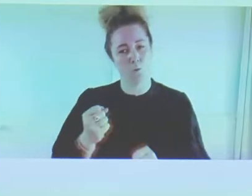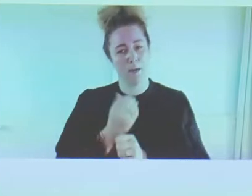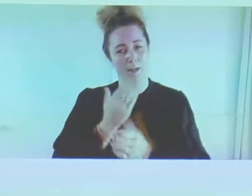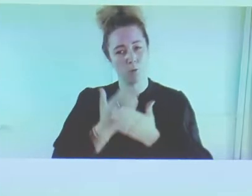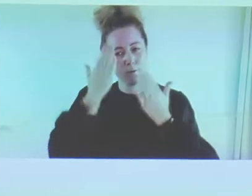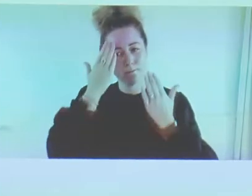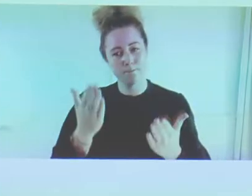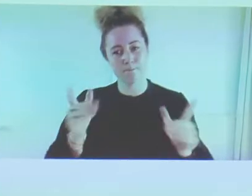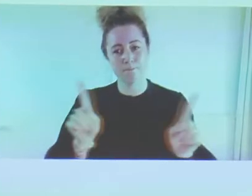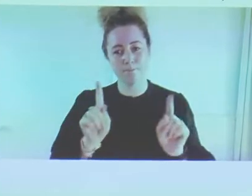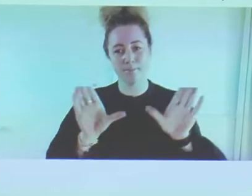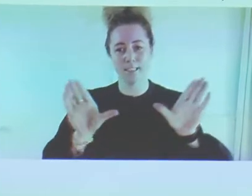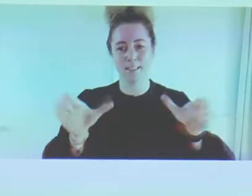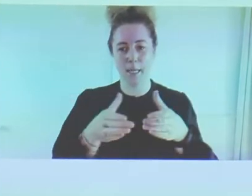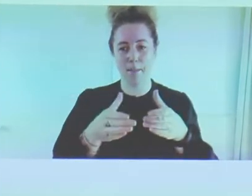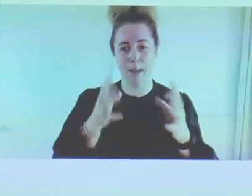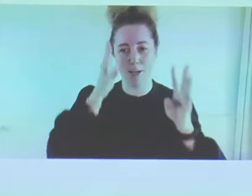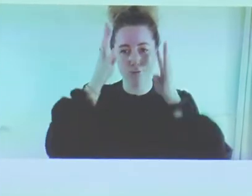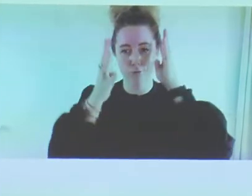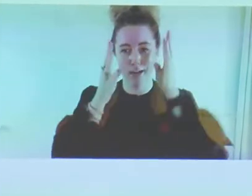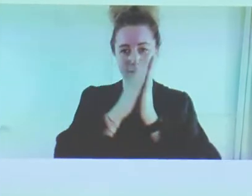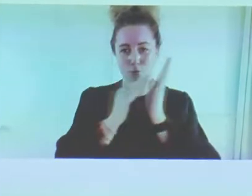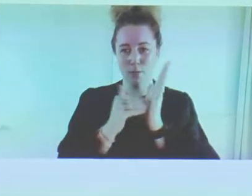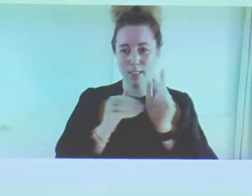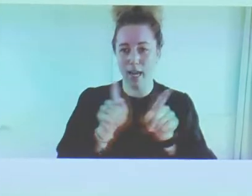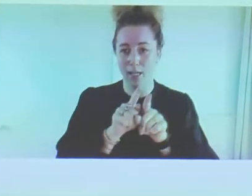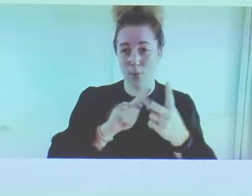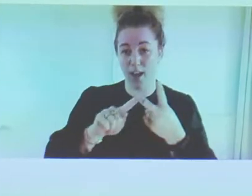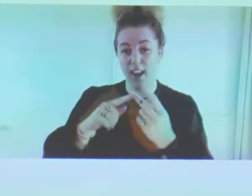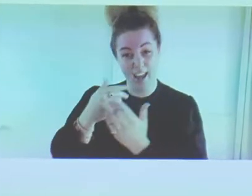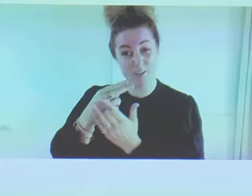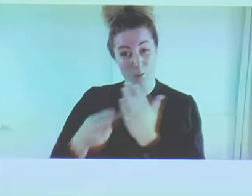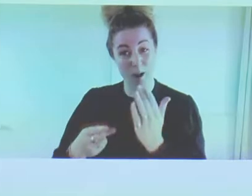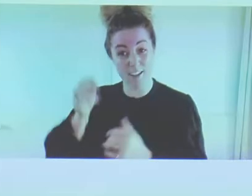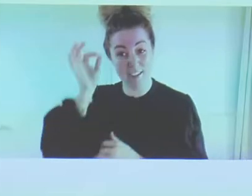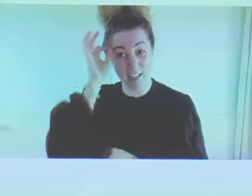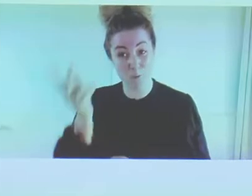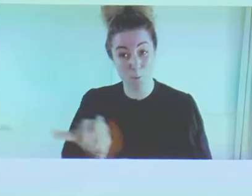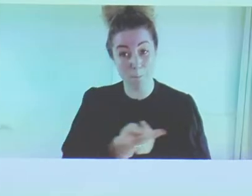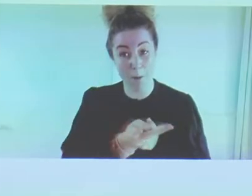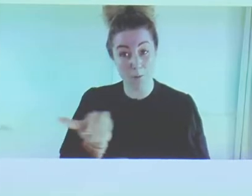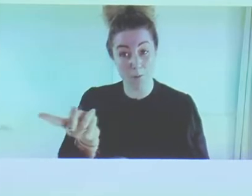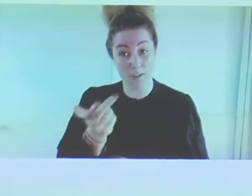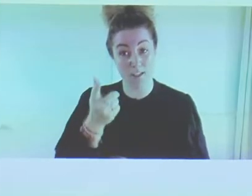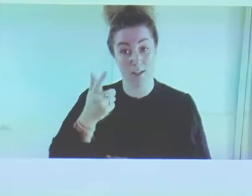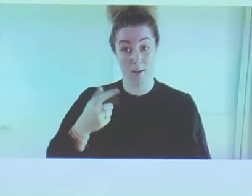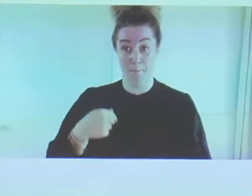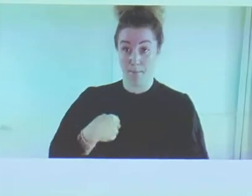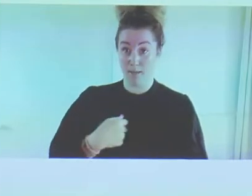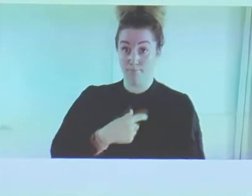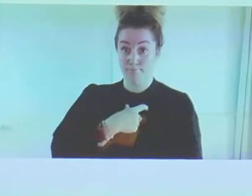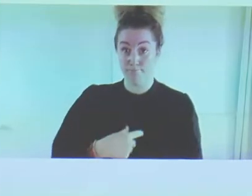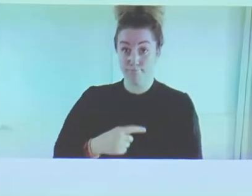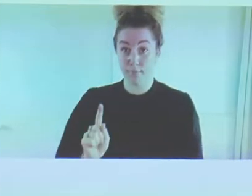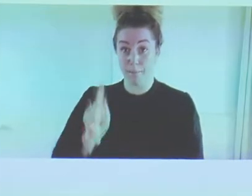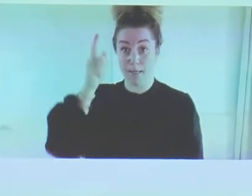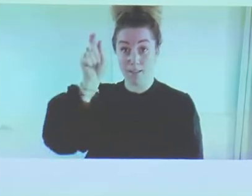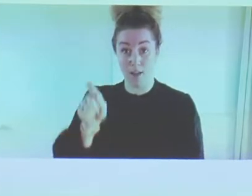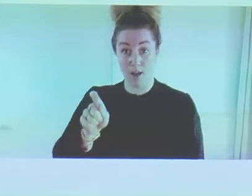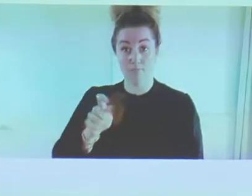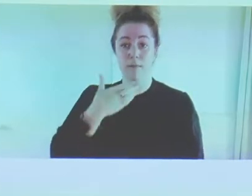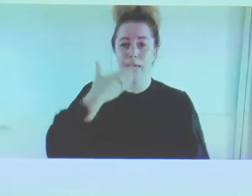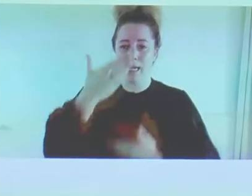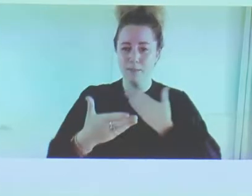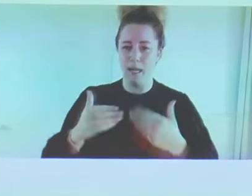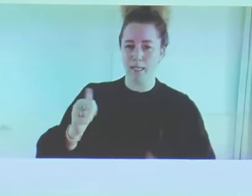respects to the team at creative New Zealand and to the Arts Council as Minister I get to lay out my expectations